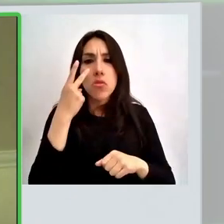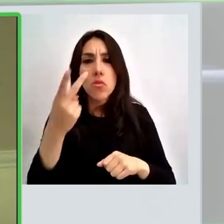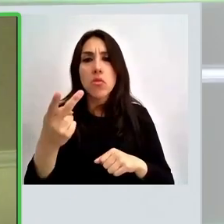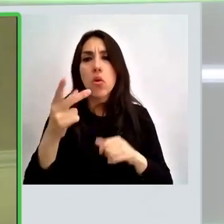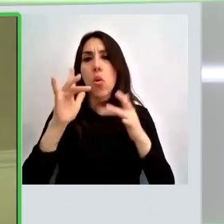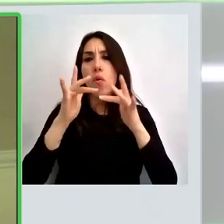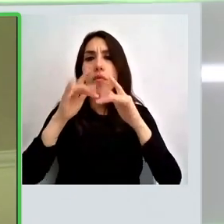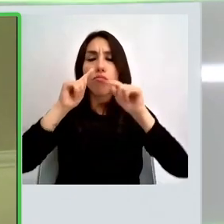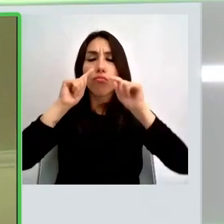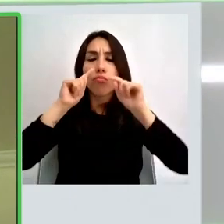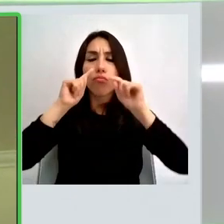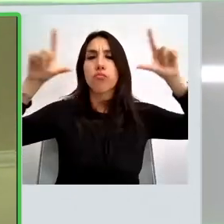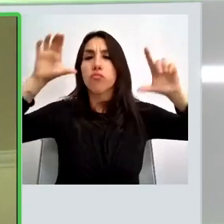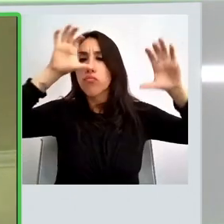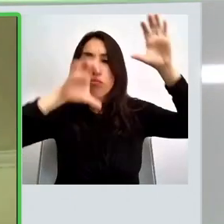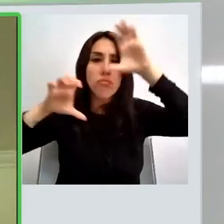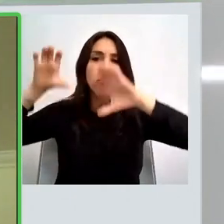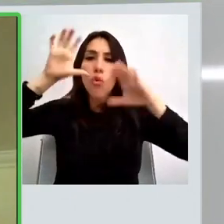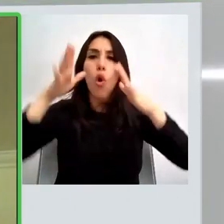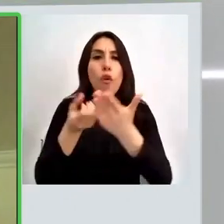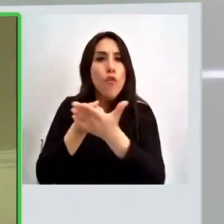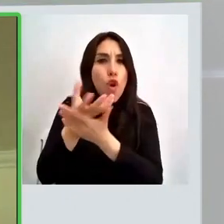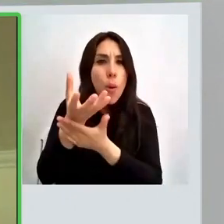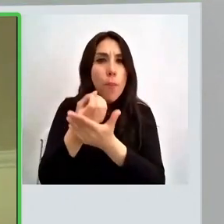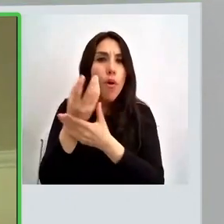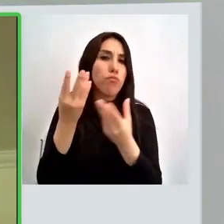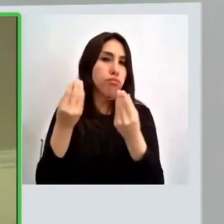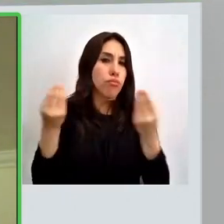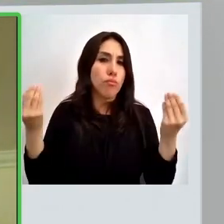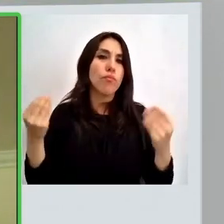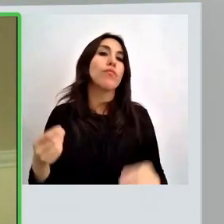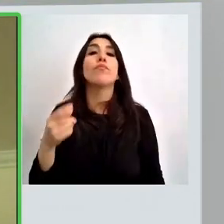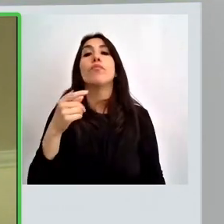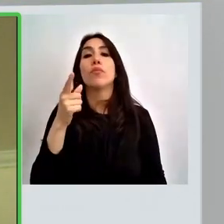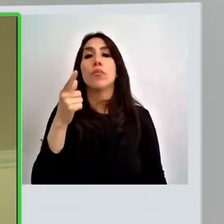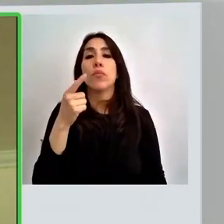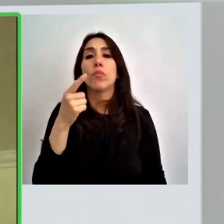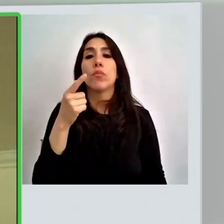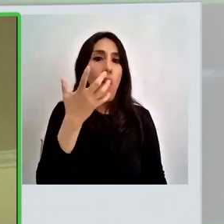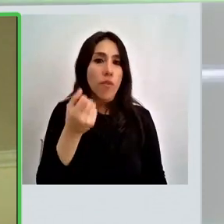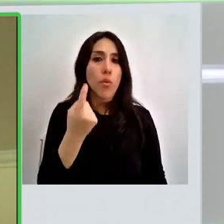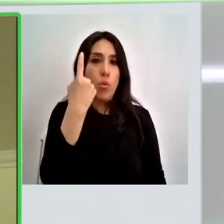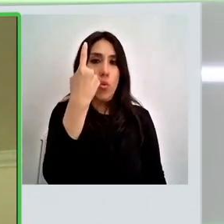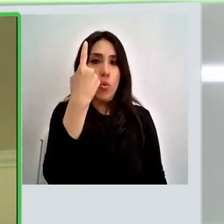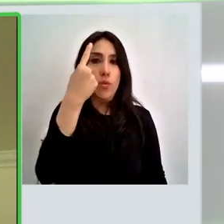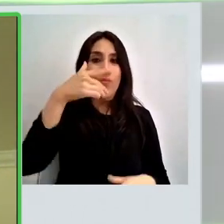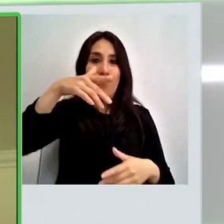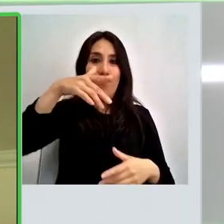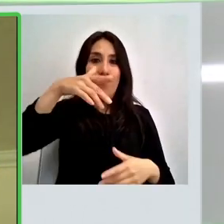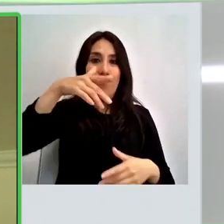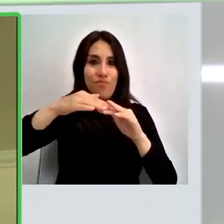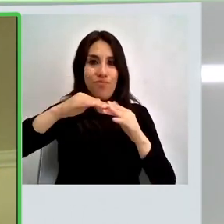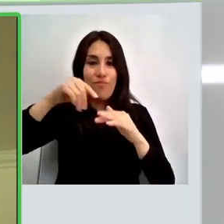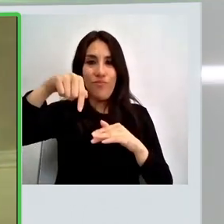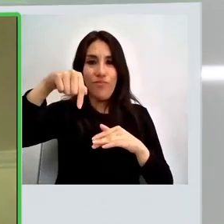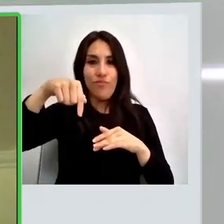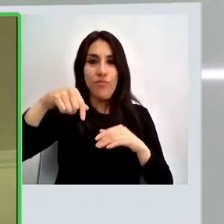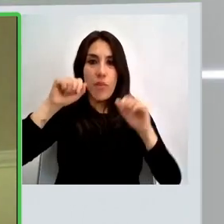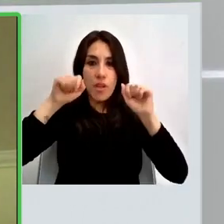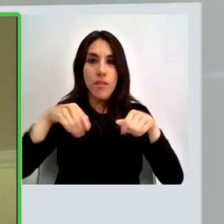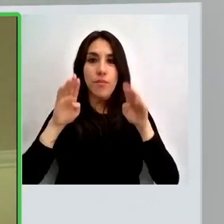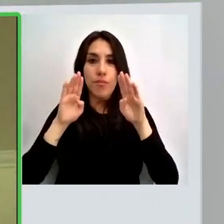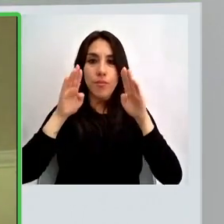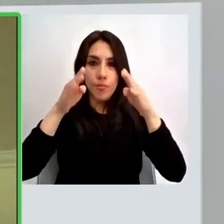disability sector of the Institute, what we're mostly focused on is employment. Now, we do other